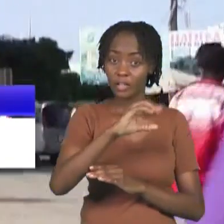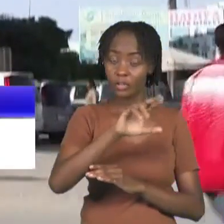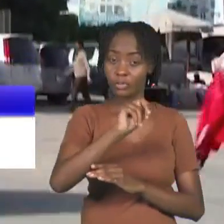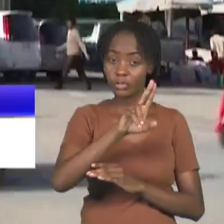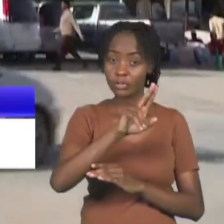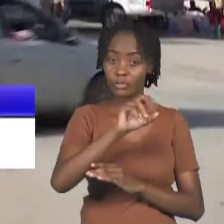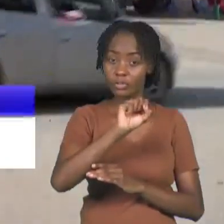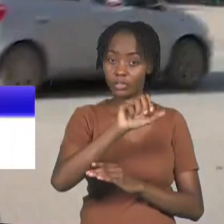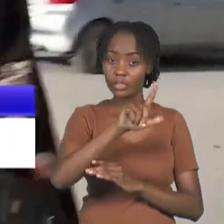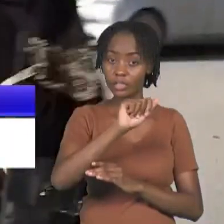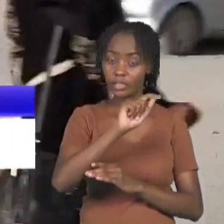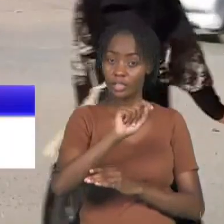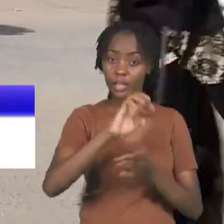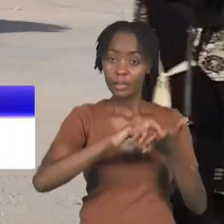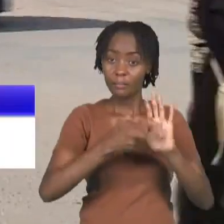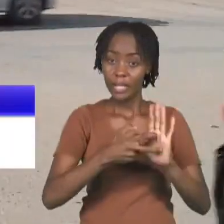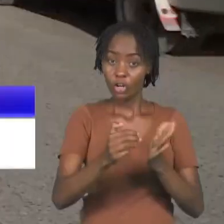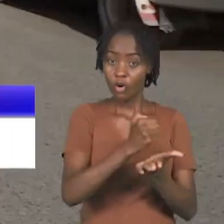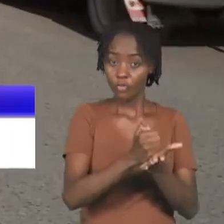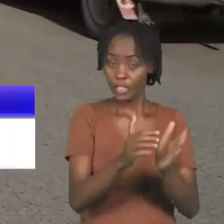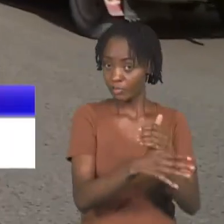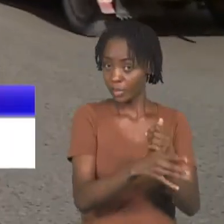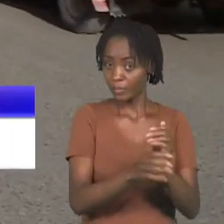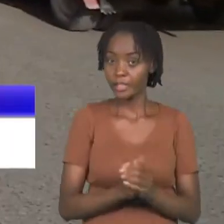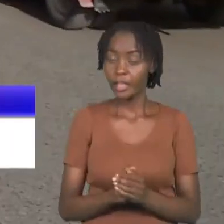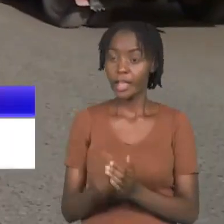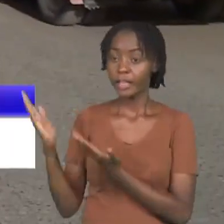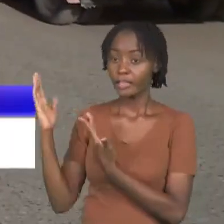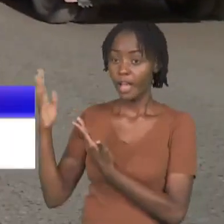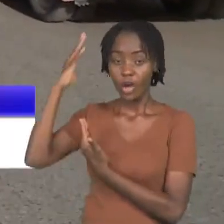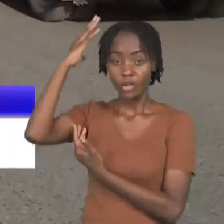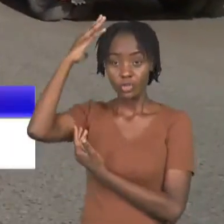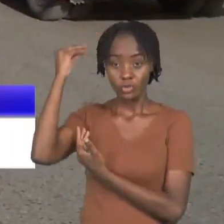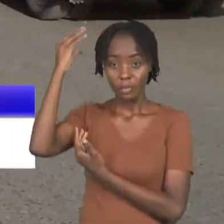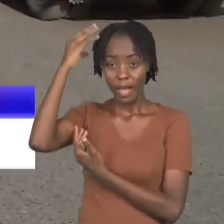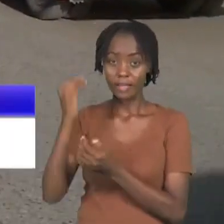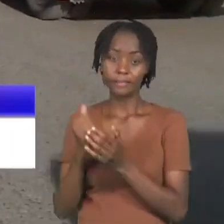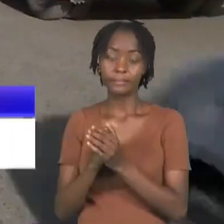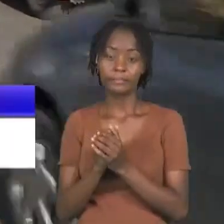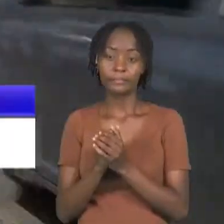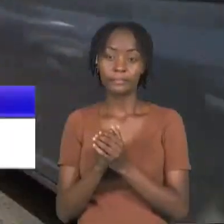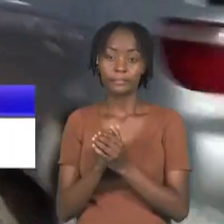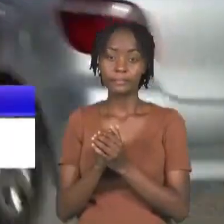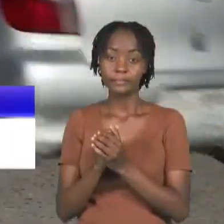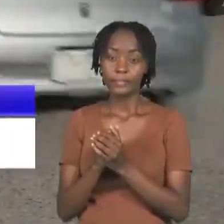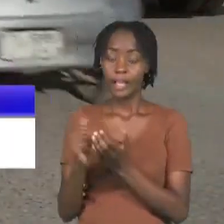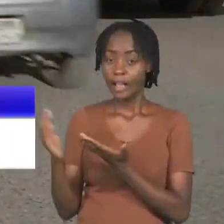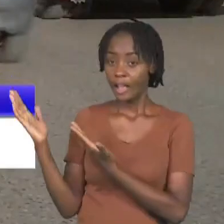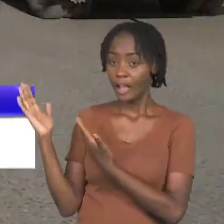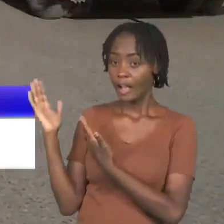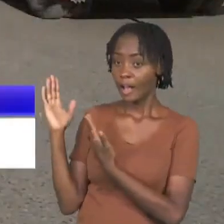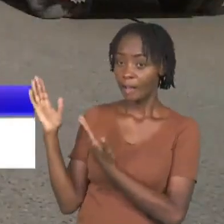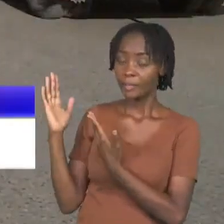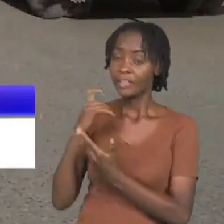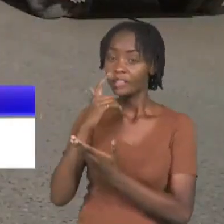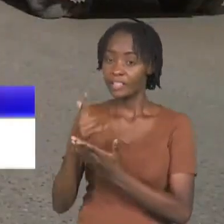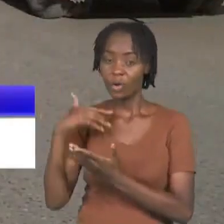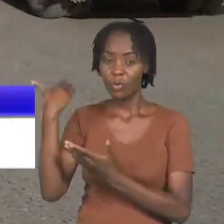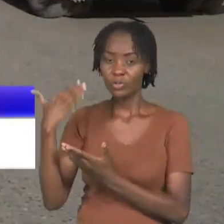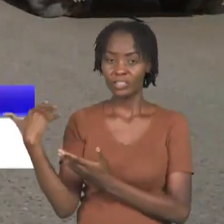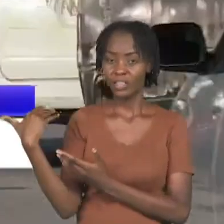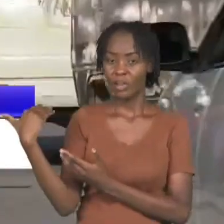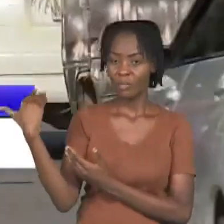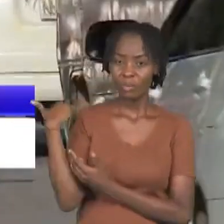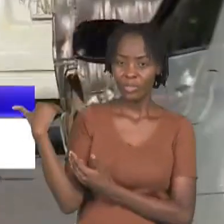Hours after a fallout between Kenya and Somalia after what the Somalis Minister for Information Osman Dube termed as constant interference with the